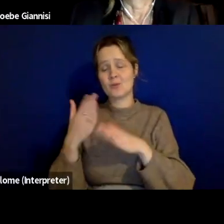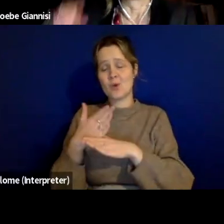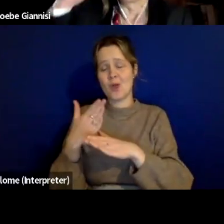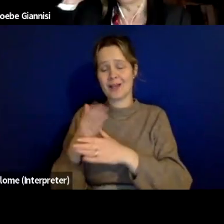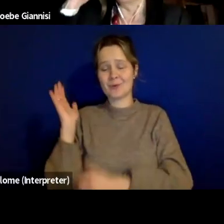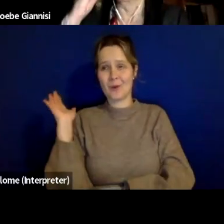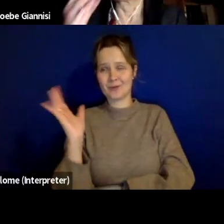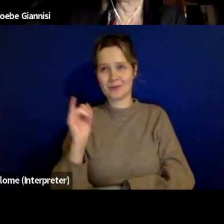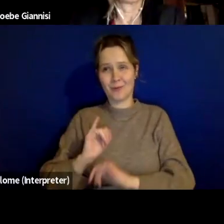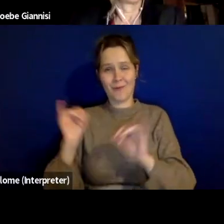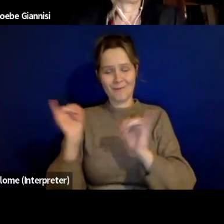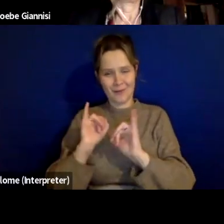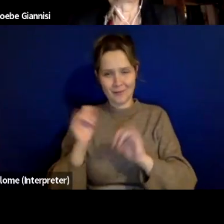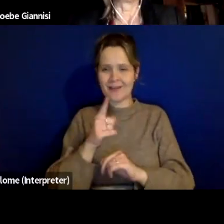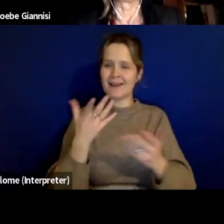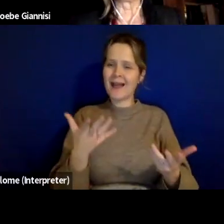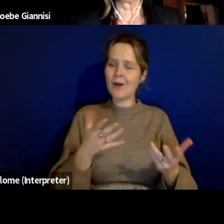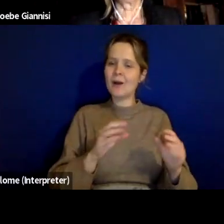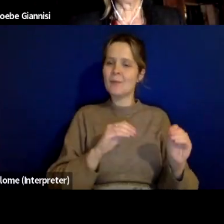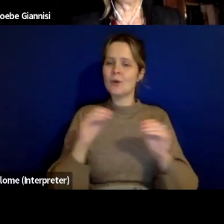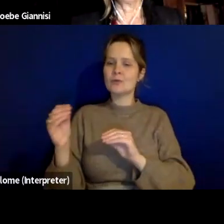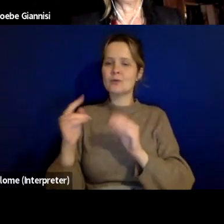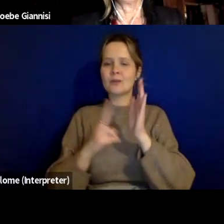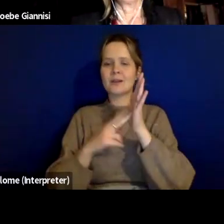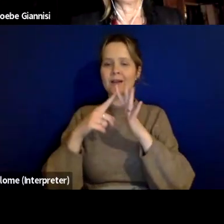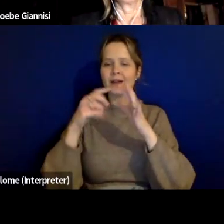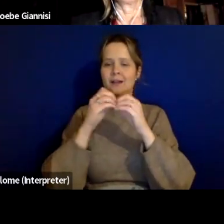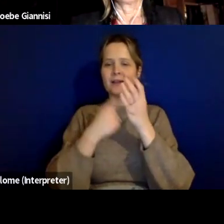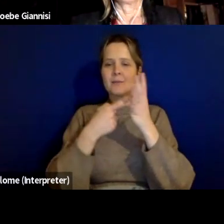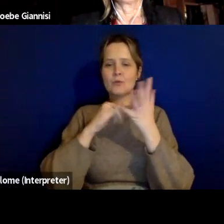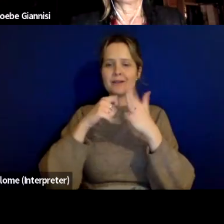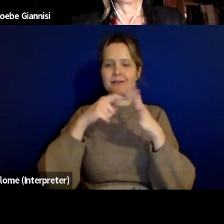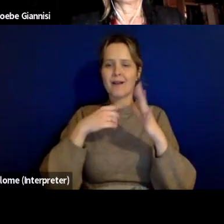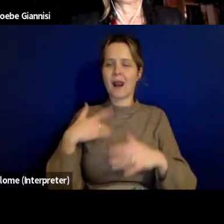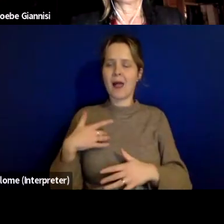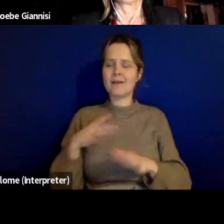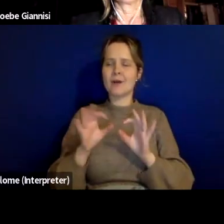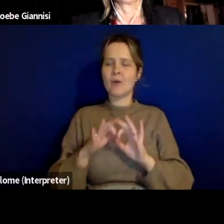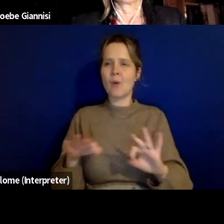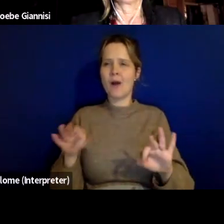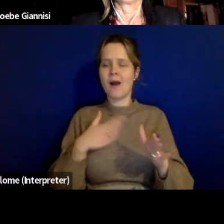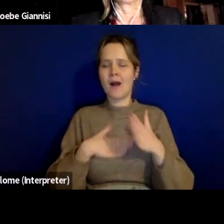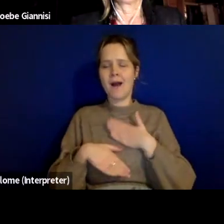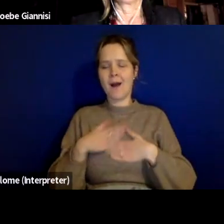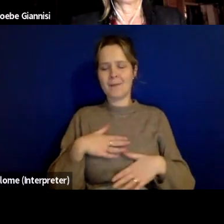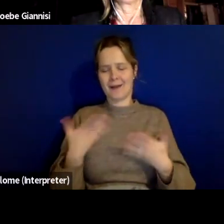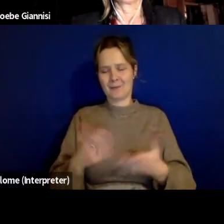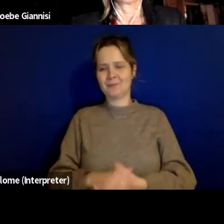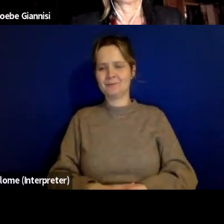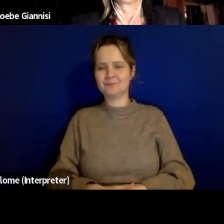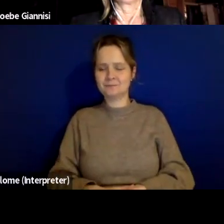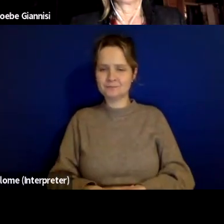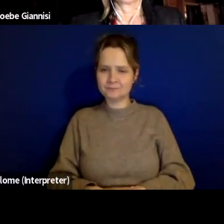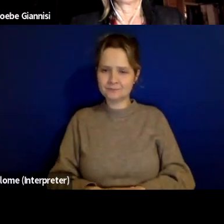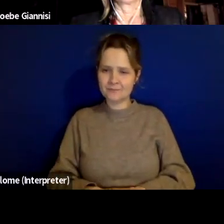has settled into a quieter life in Lincoln, Nebraska. Maria's newest collection of poems, Pulse, is forthcoming